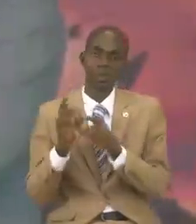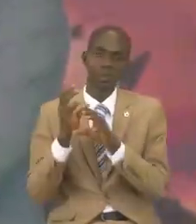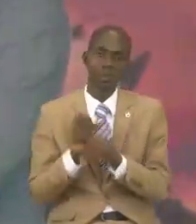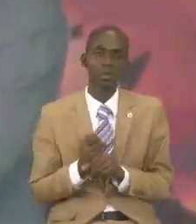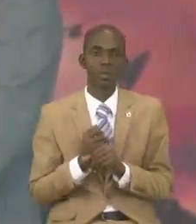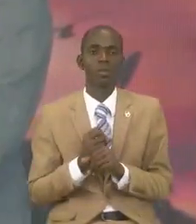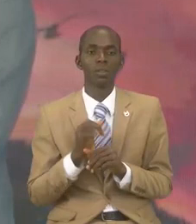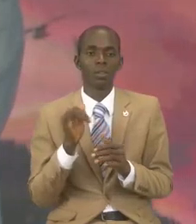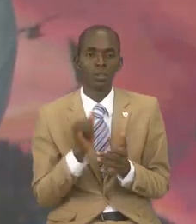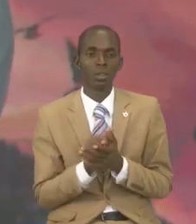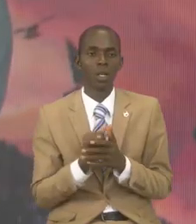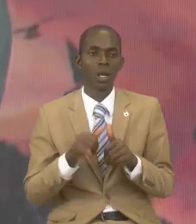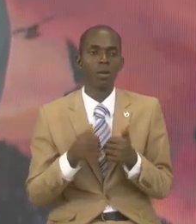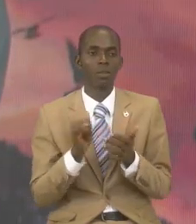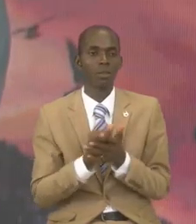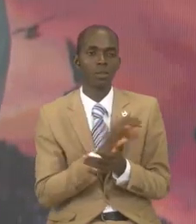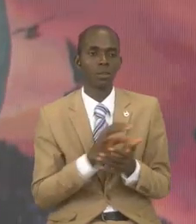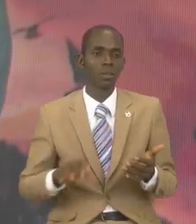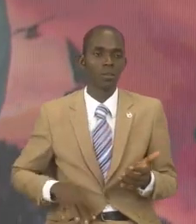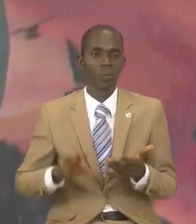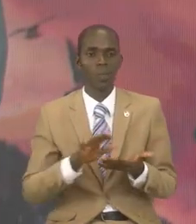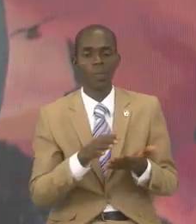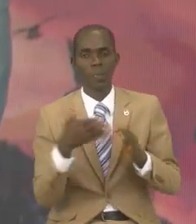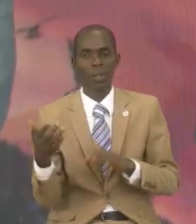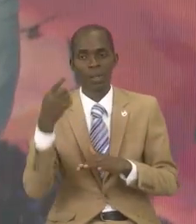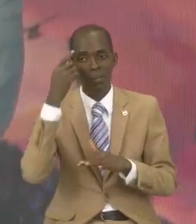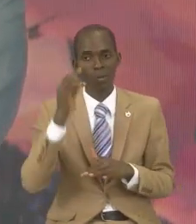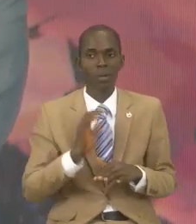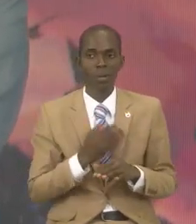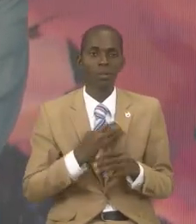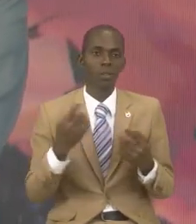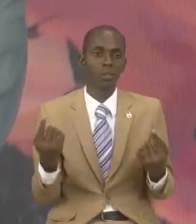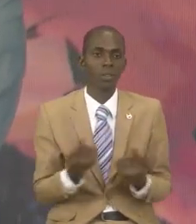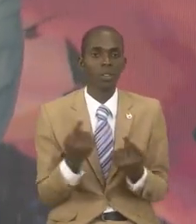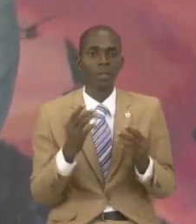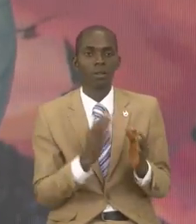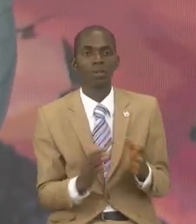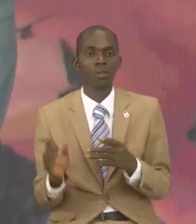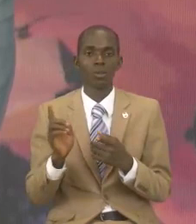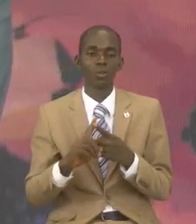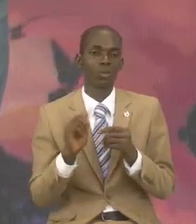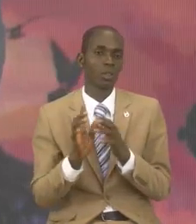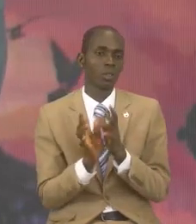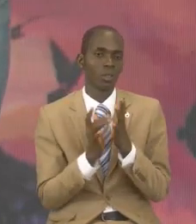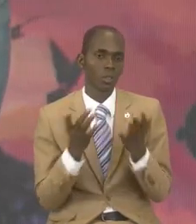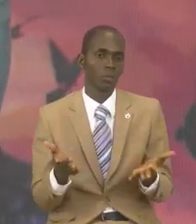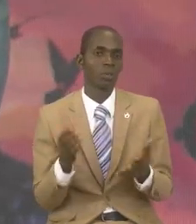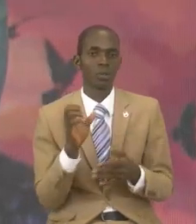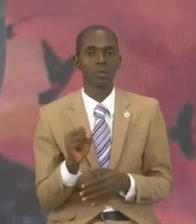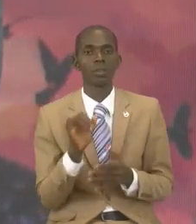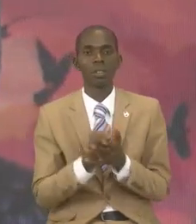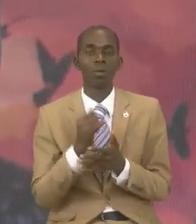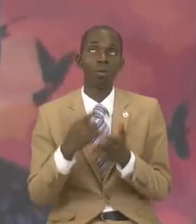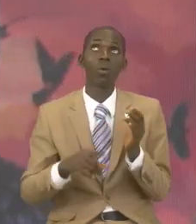how that Christ died for our sins according to the scriptures. That's what he